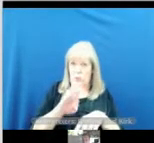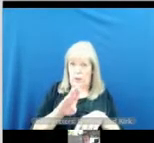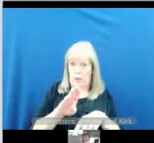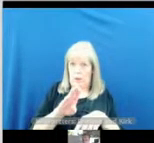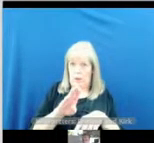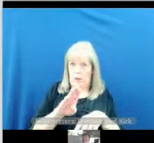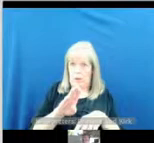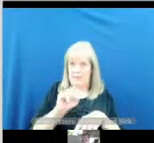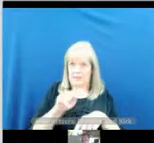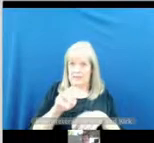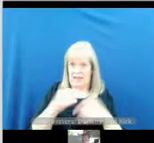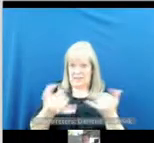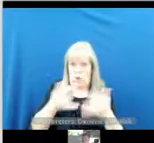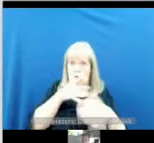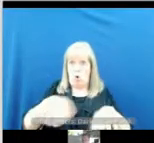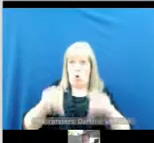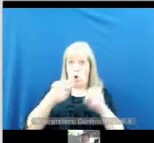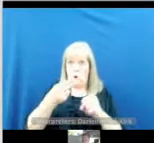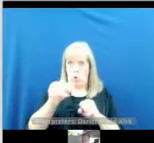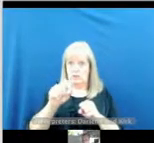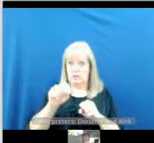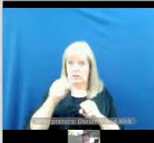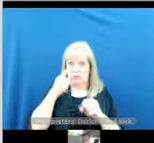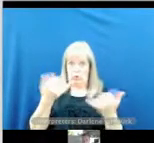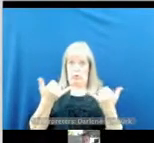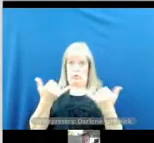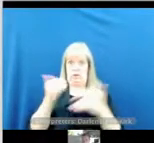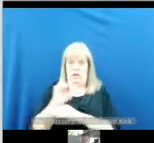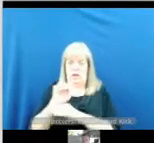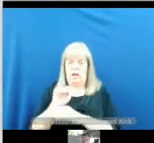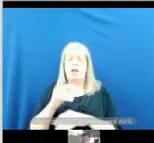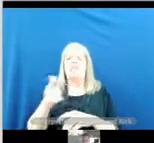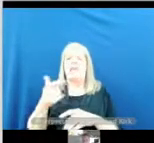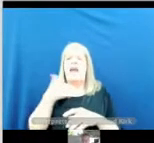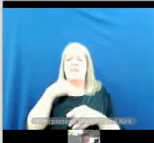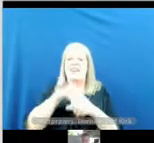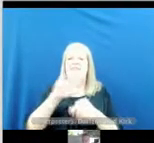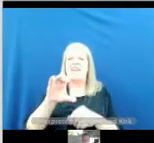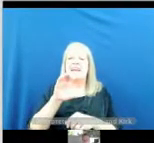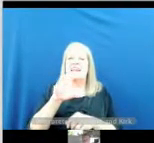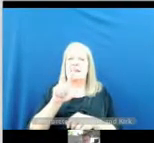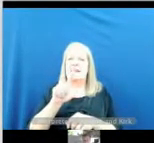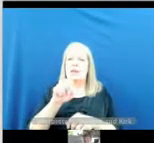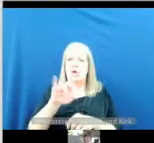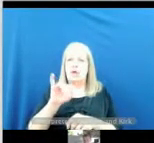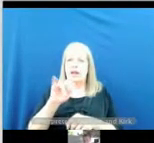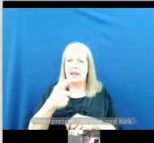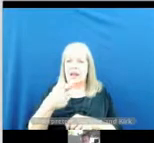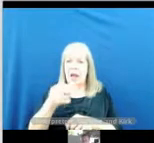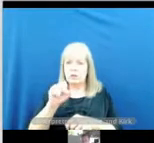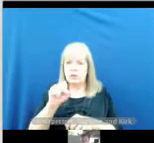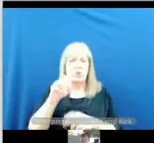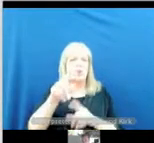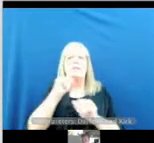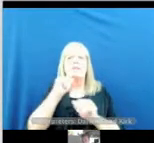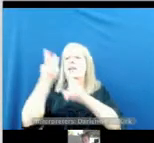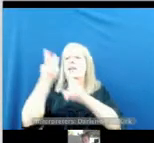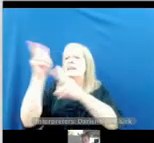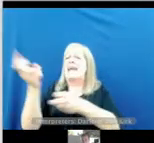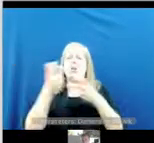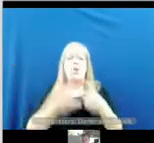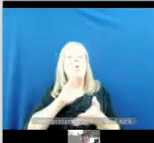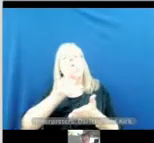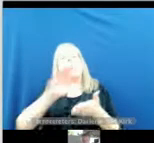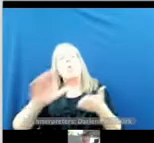They are the folks who have housed it. It's in their clearinghouse, and you can download the entire curriculum for free. They've made